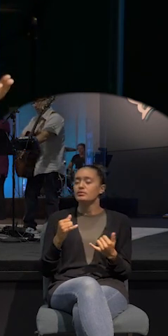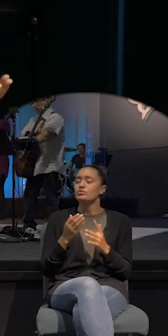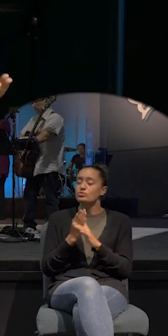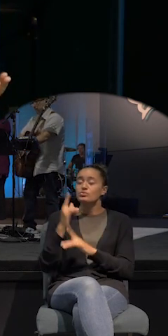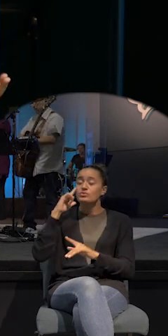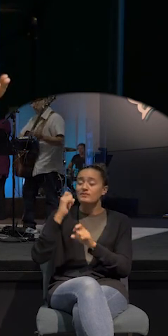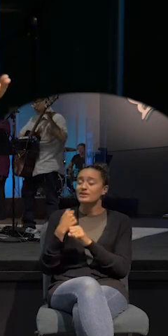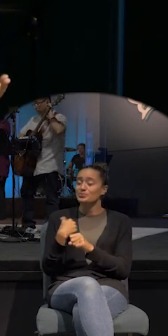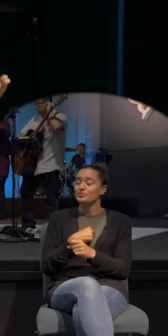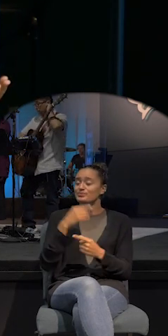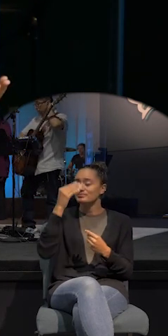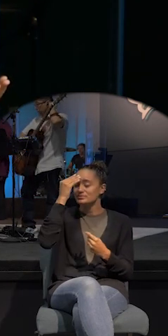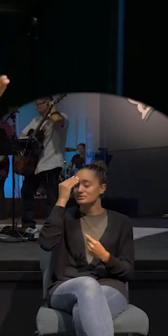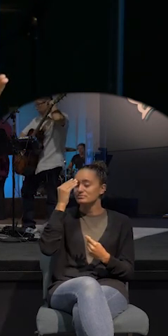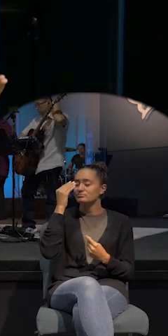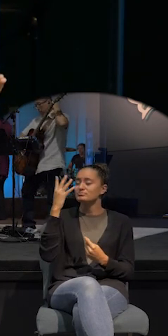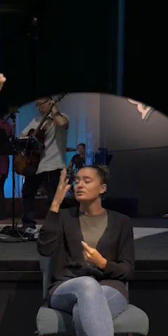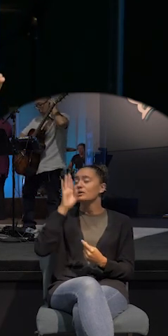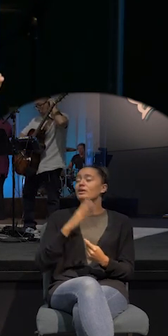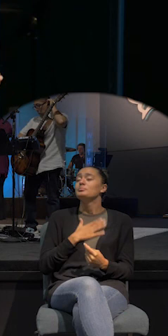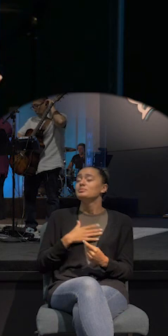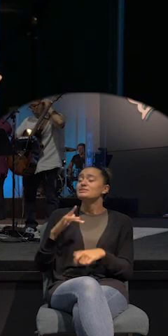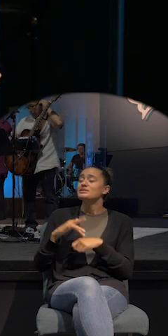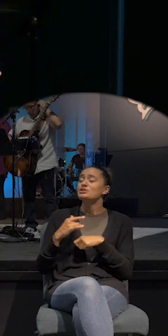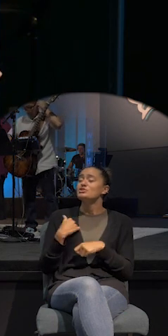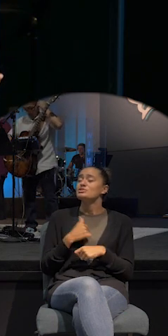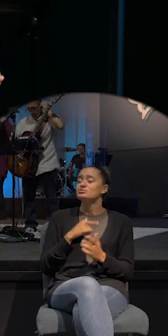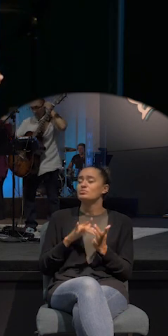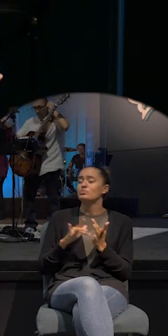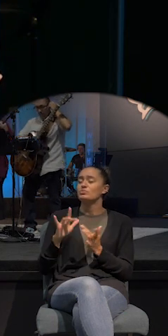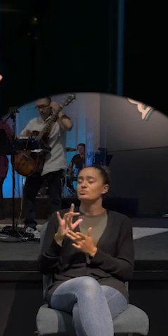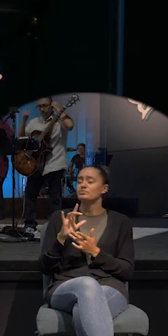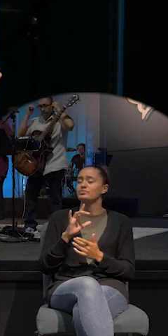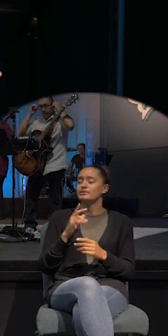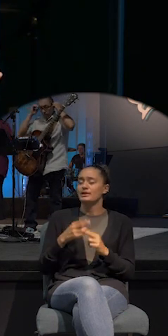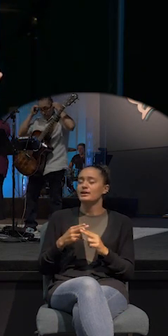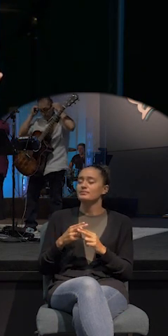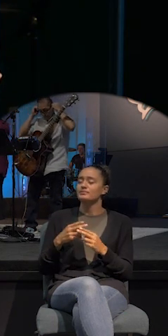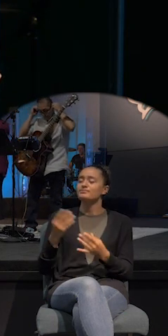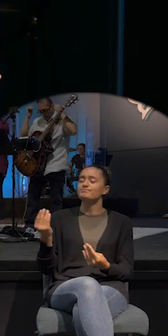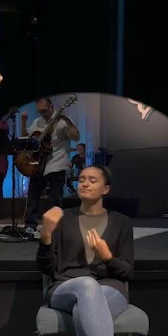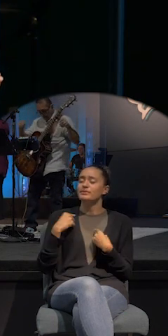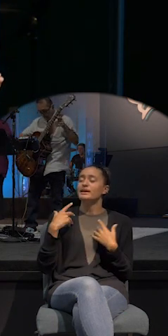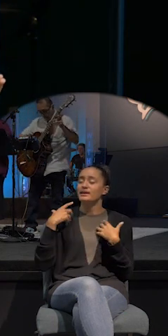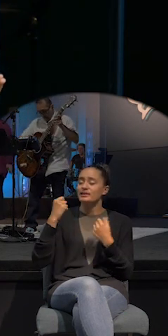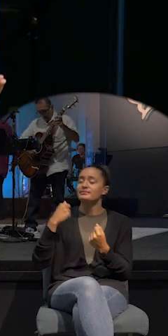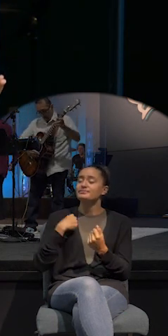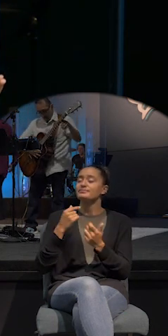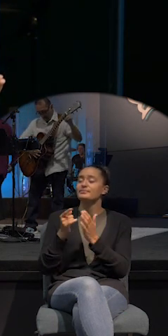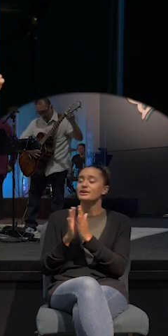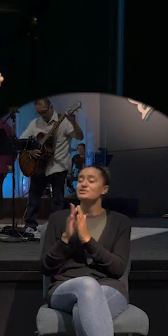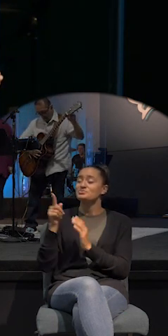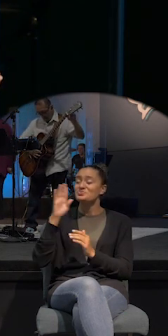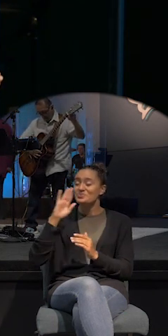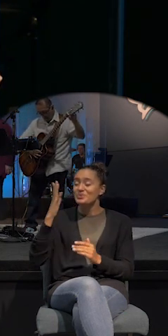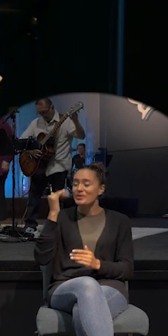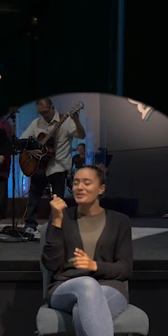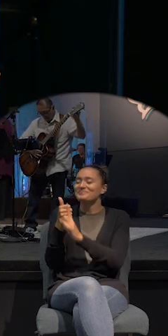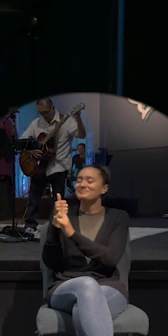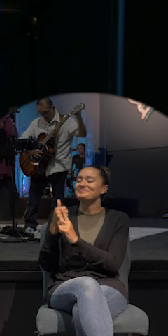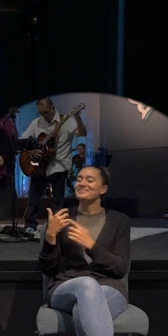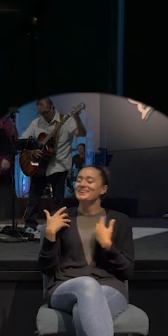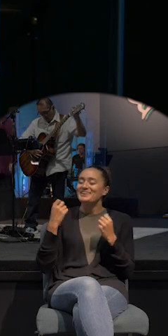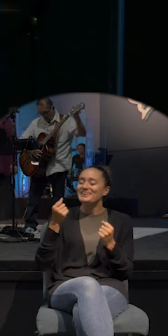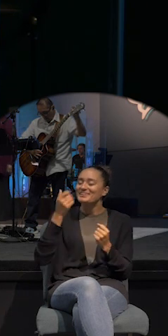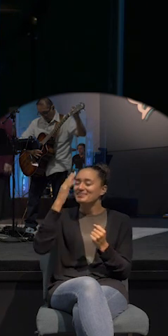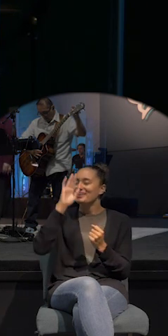God, would you please touch us? Lord, in Jesus' name, would you bring healing? And I ask that you would, Lord, because you are the healing God. You